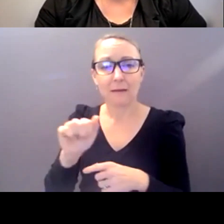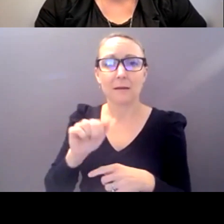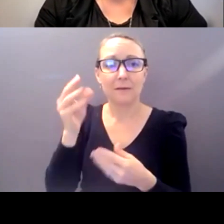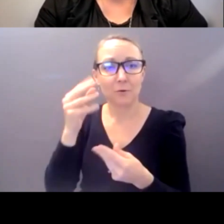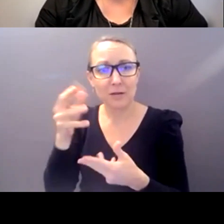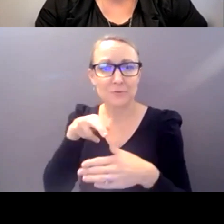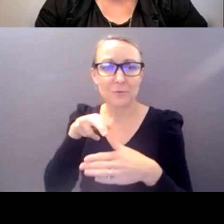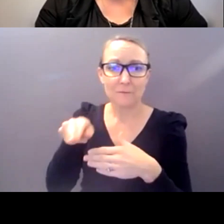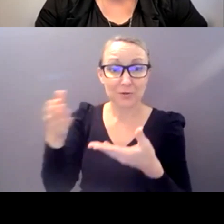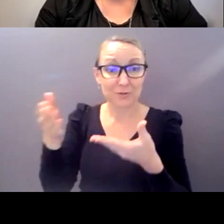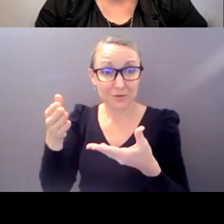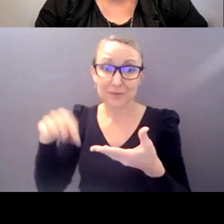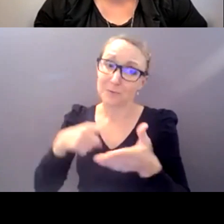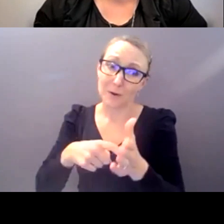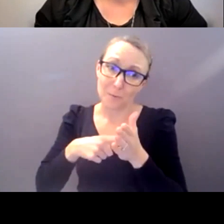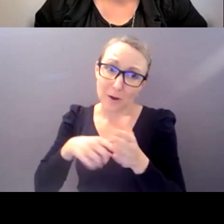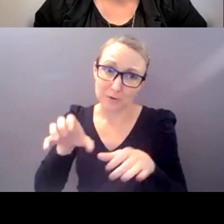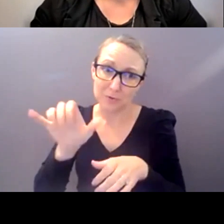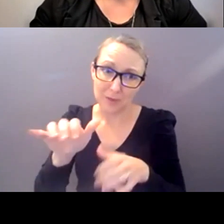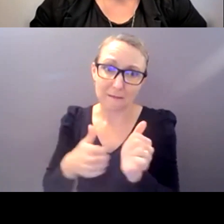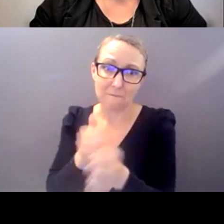referral service, we are required to do that as well.